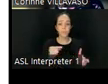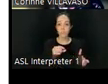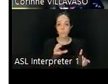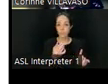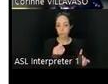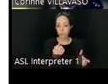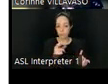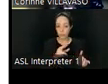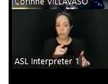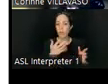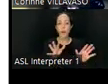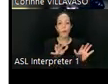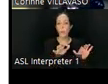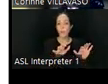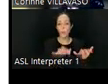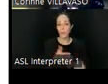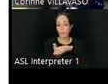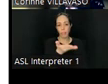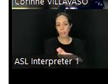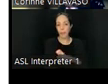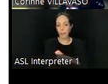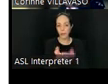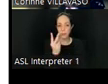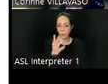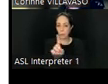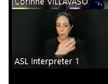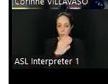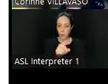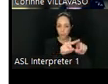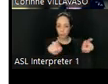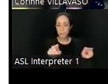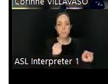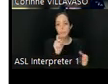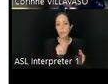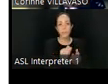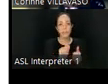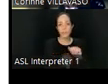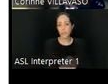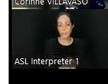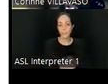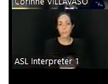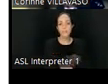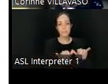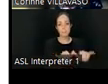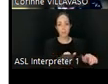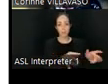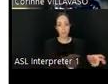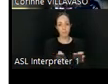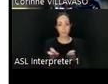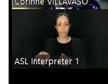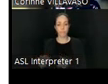this is already written in there, just so it is not a change in any way from the charter text. Just wanted to flag